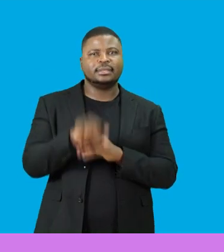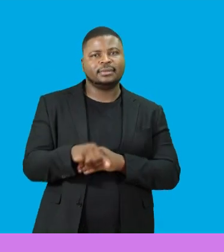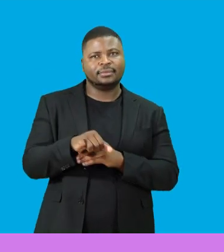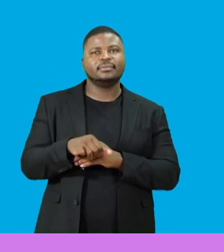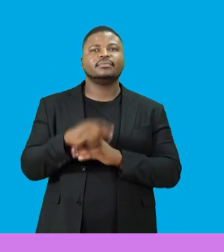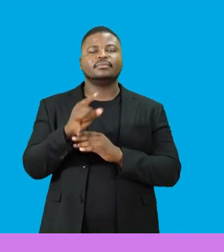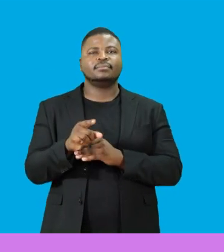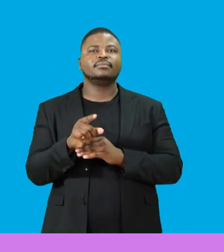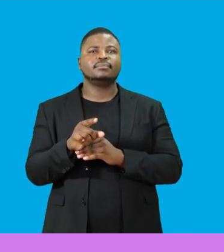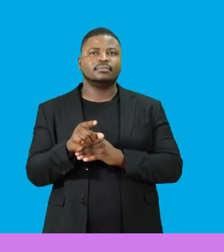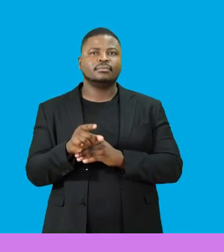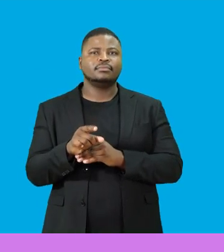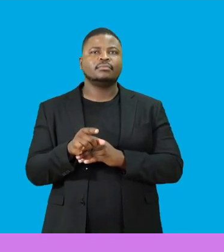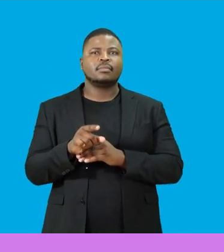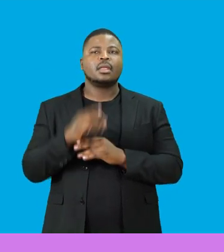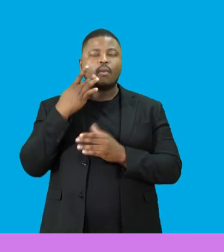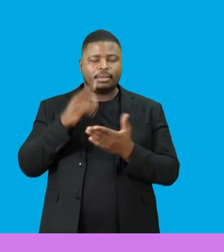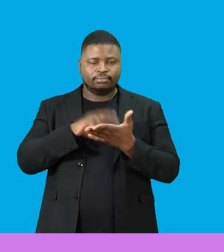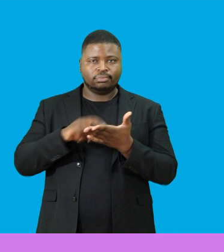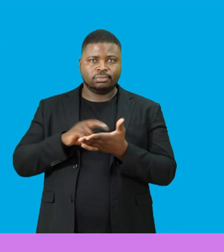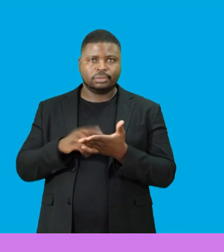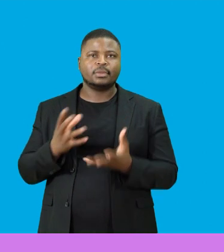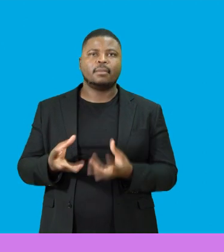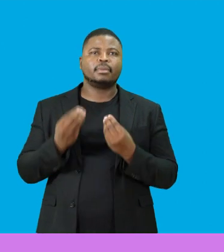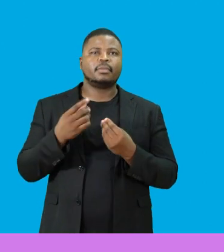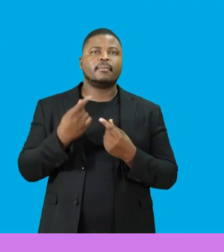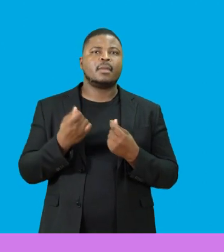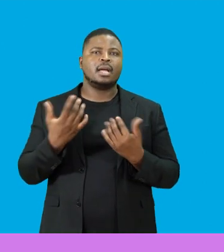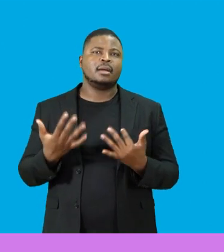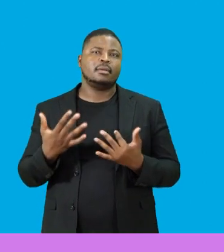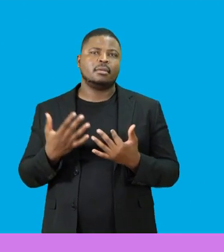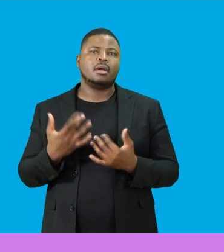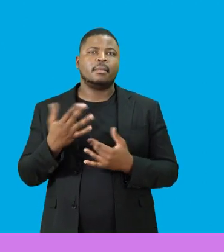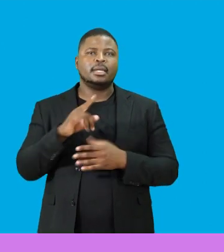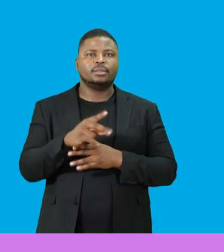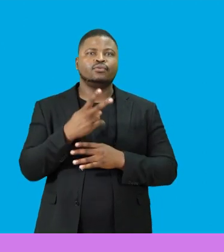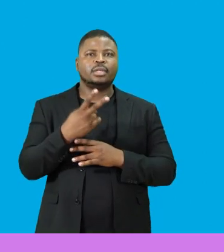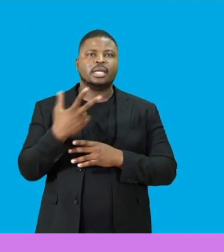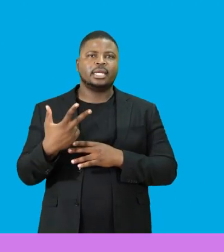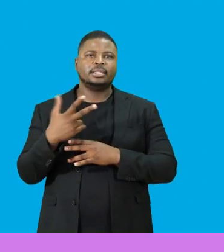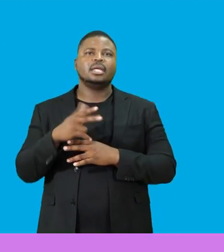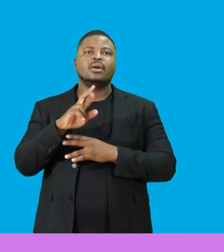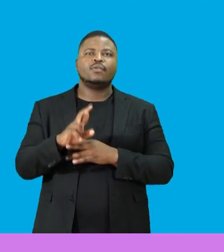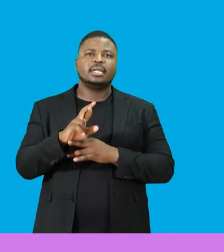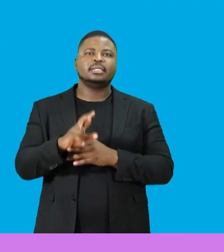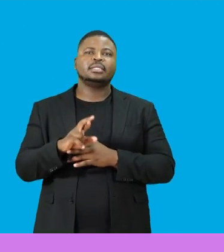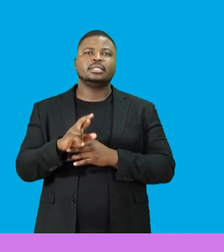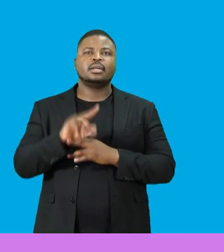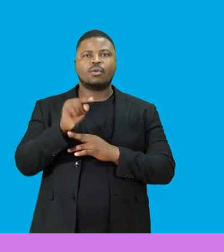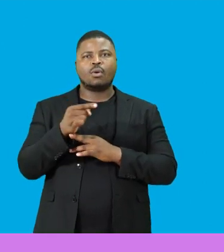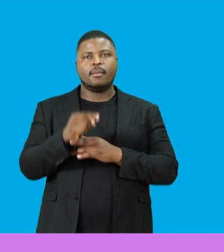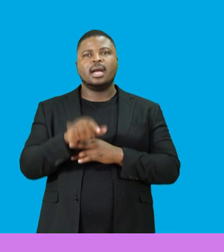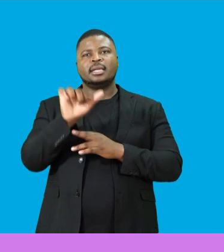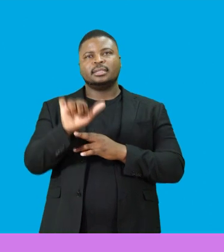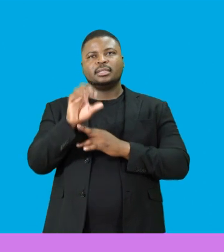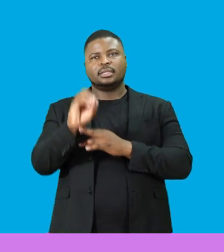that amount. So when you punch it on the calculator, you're going to get this amount, which is what? 28 rand